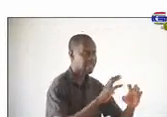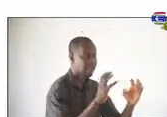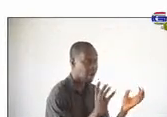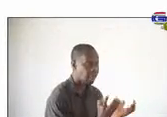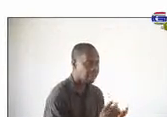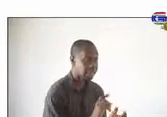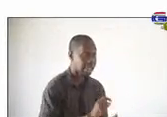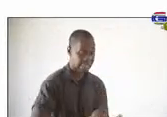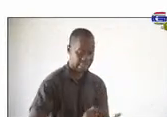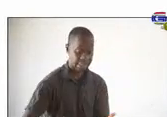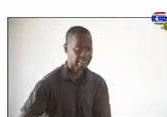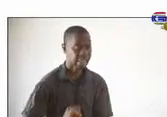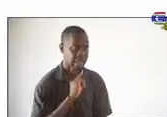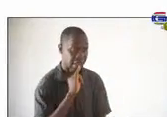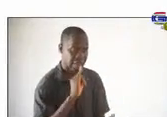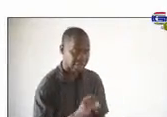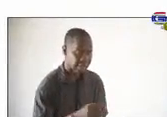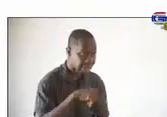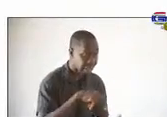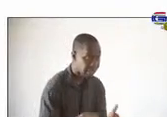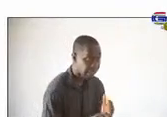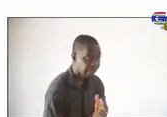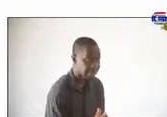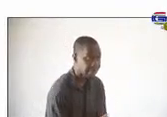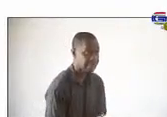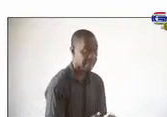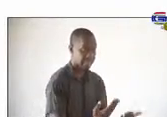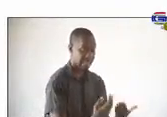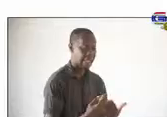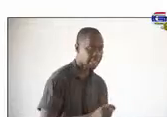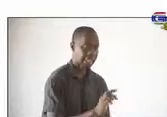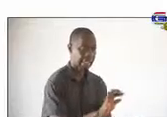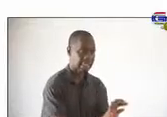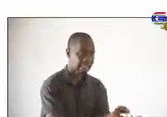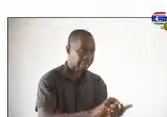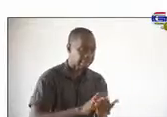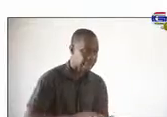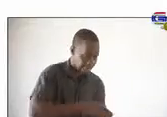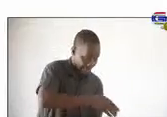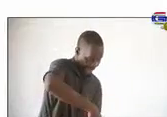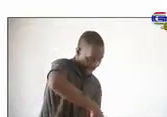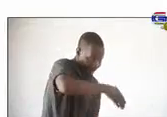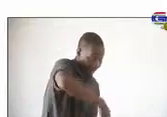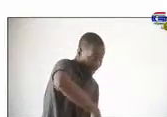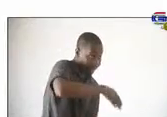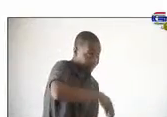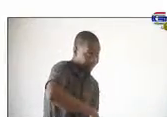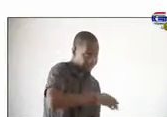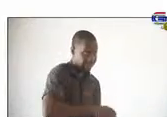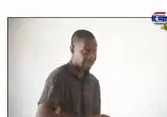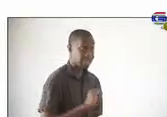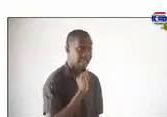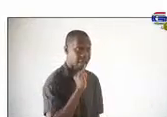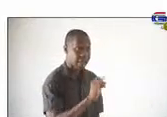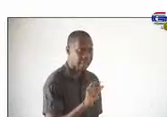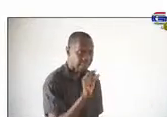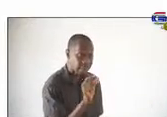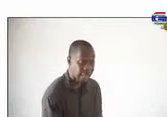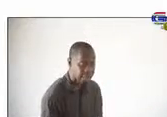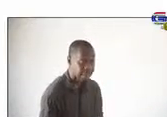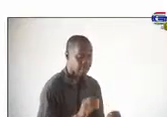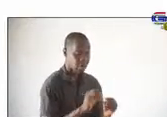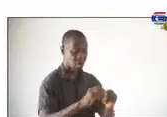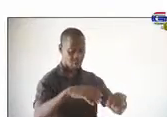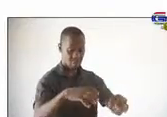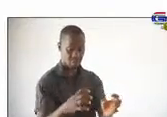is imperative that the candidate include the recipient address. The recipient is the person or the institution